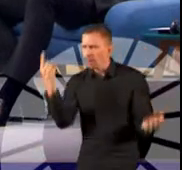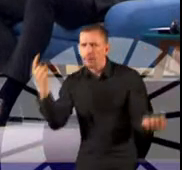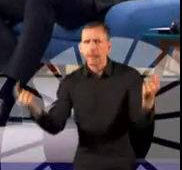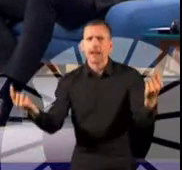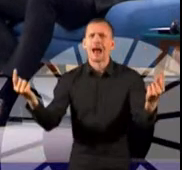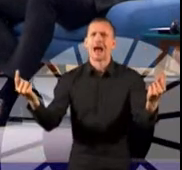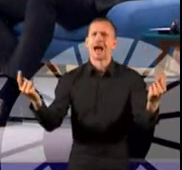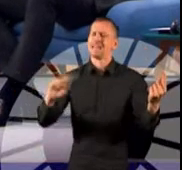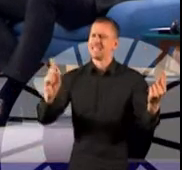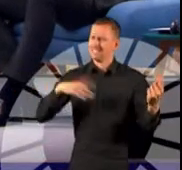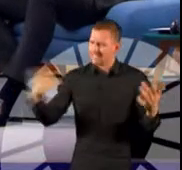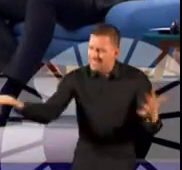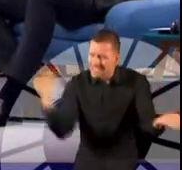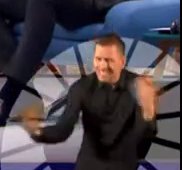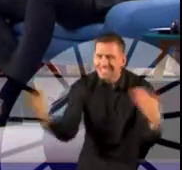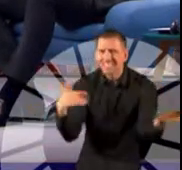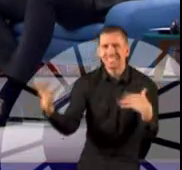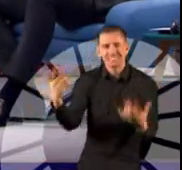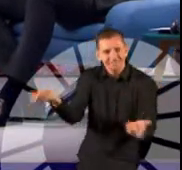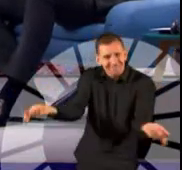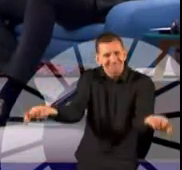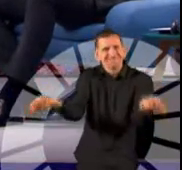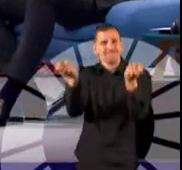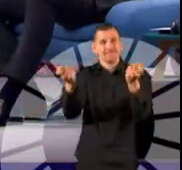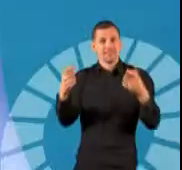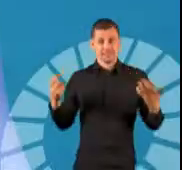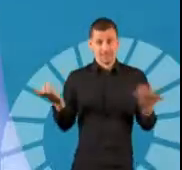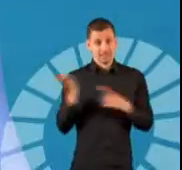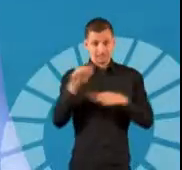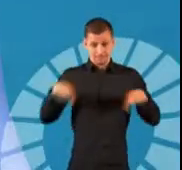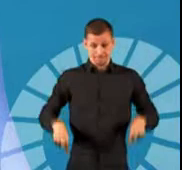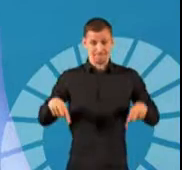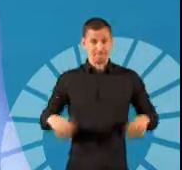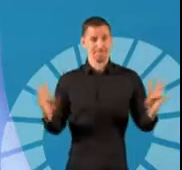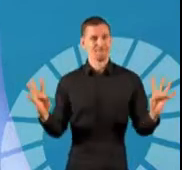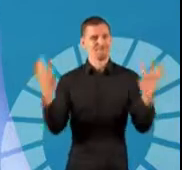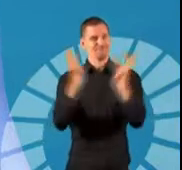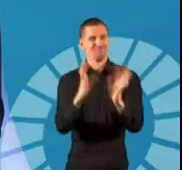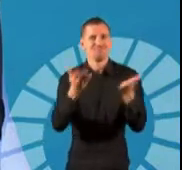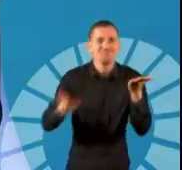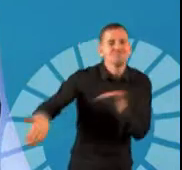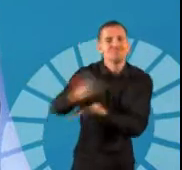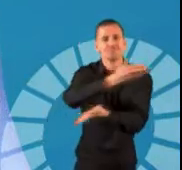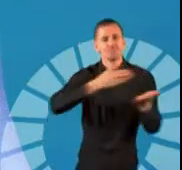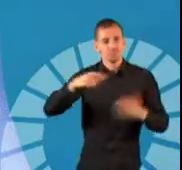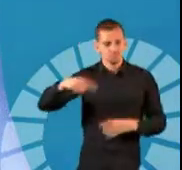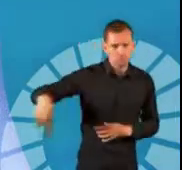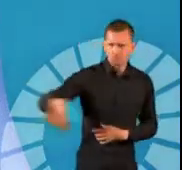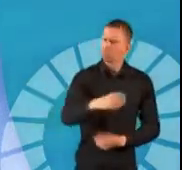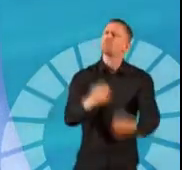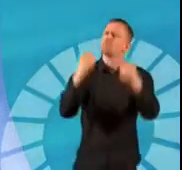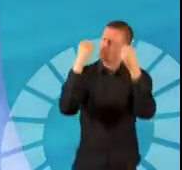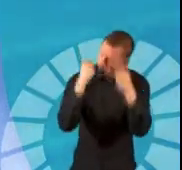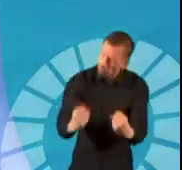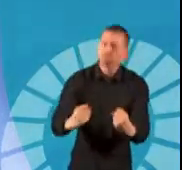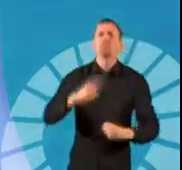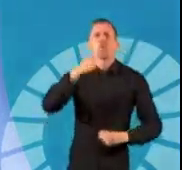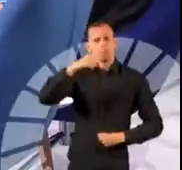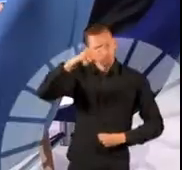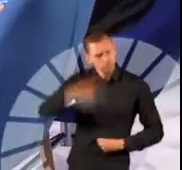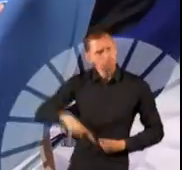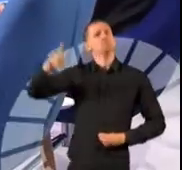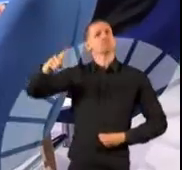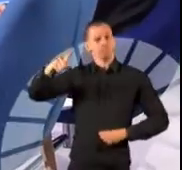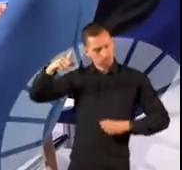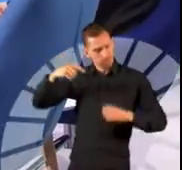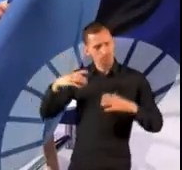we're mobilizing for the future at a forum of this type where we're bringing together people who are sure of the path we've got to take. This is a key juncture because